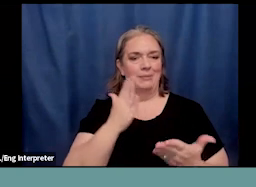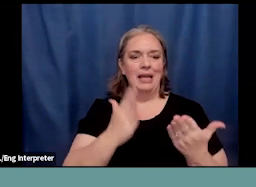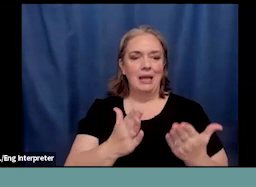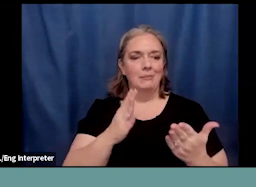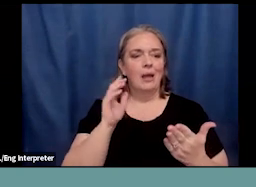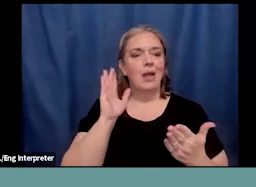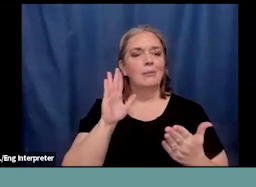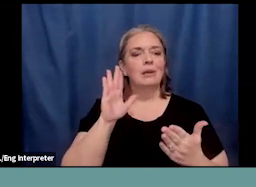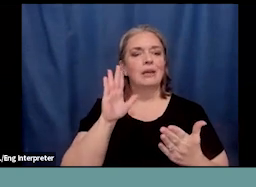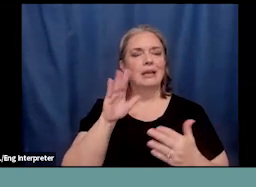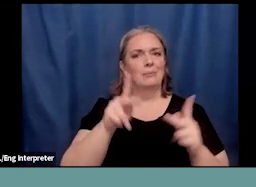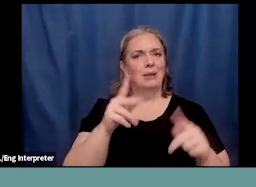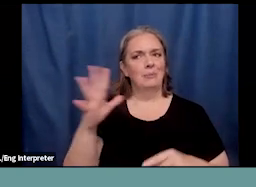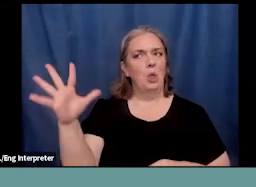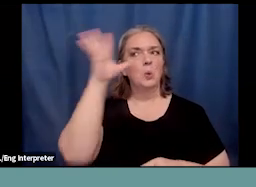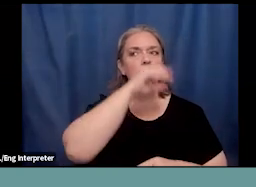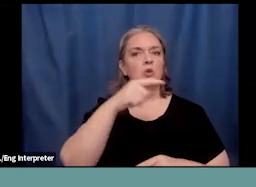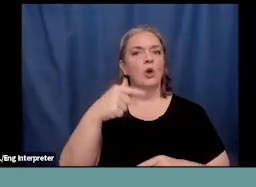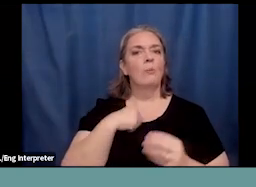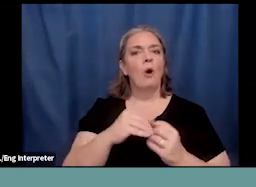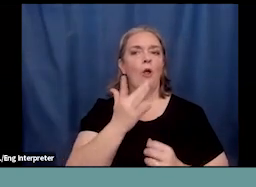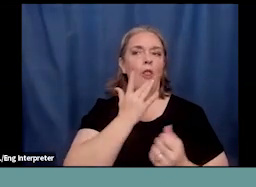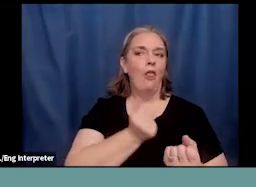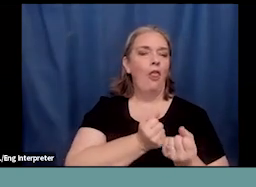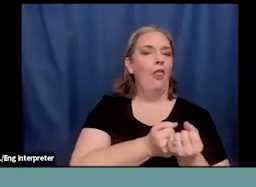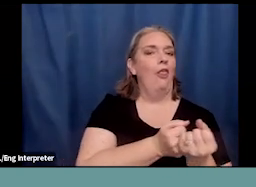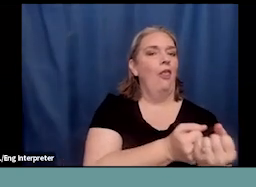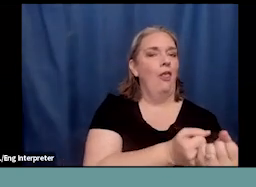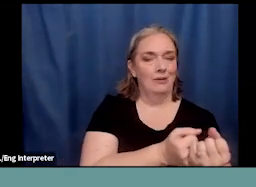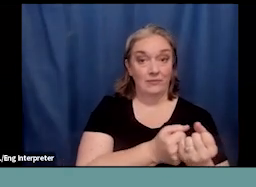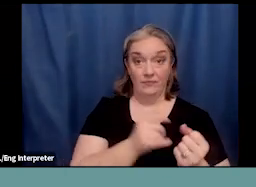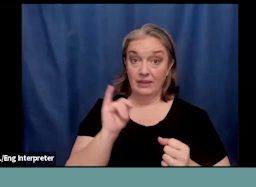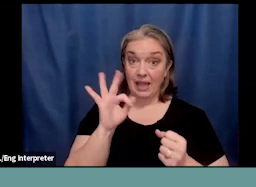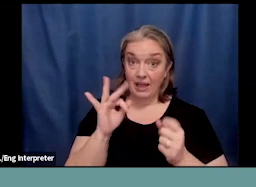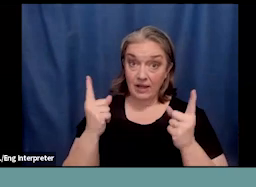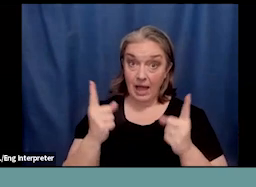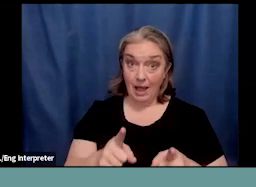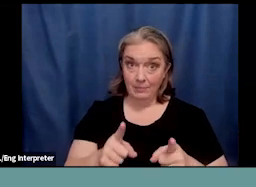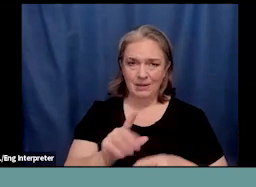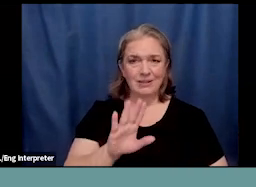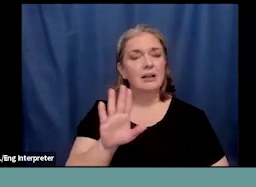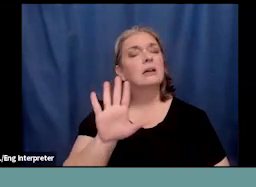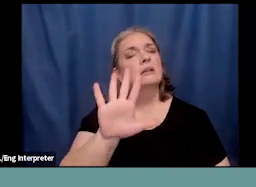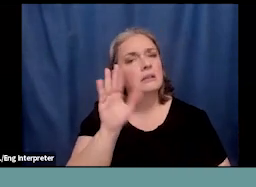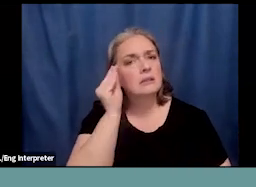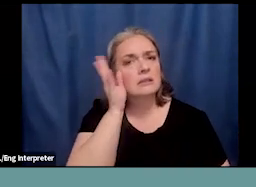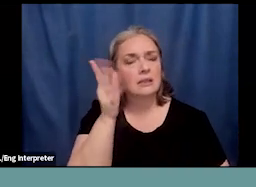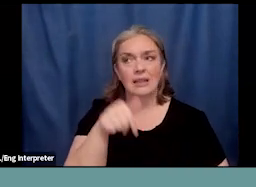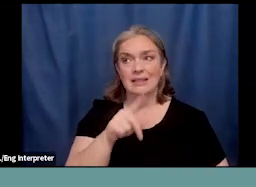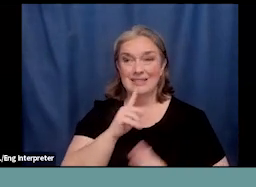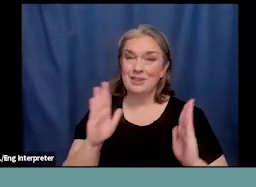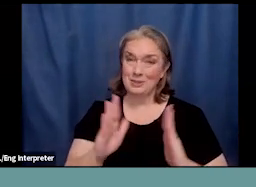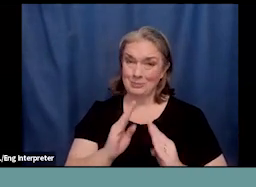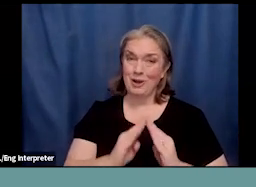compromise for an unbiased review. So in the case that that happens, Boise is a small town in many ways, and it does